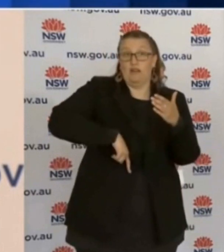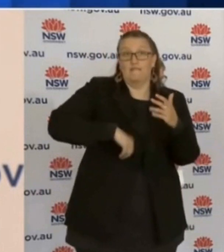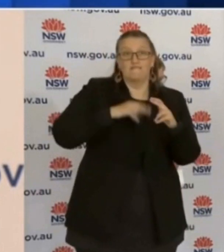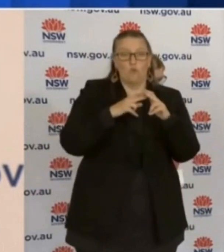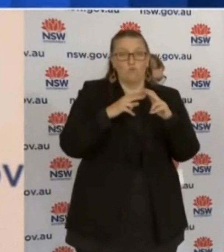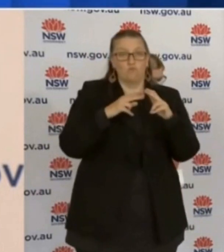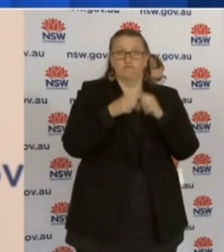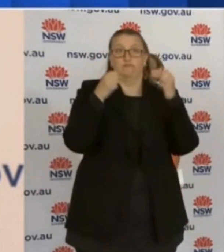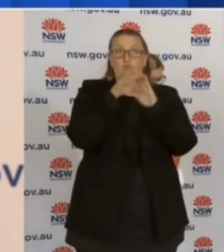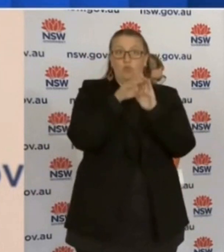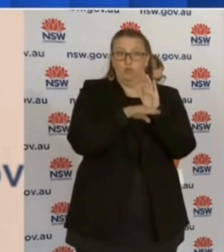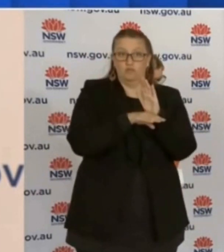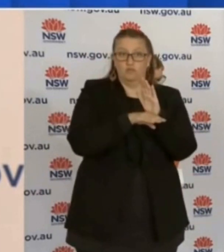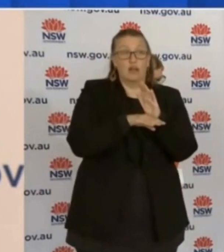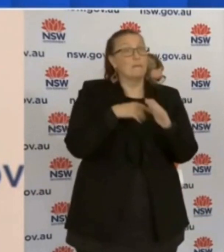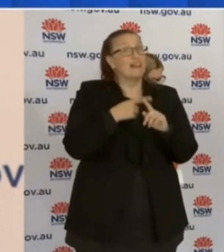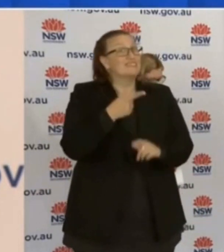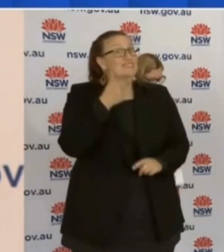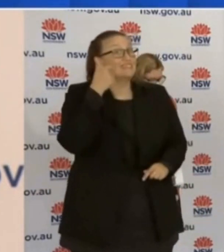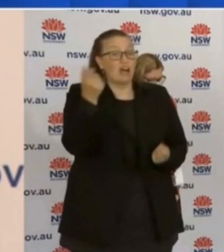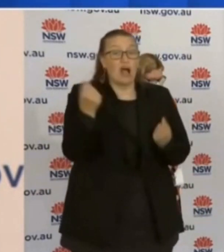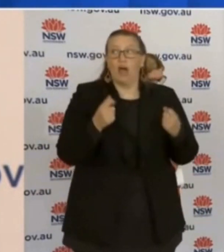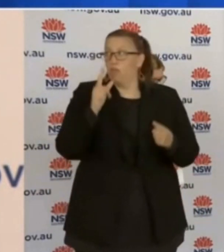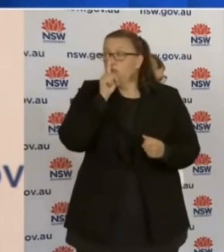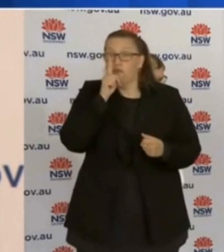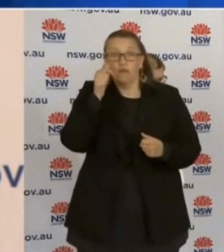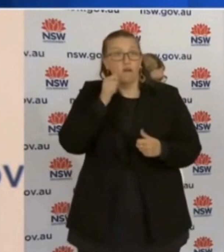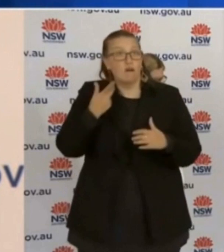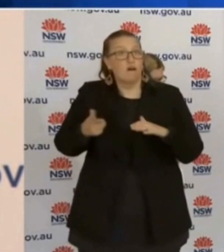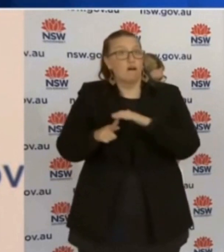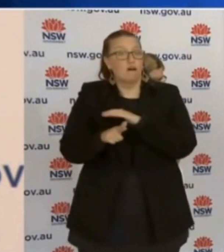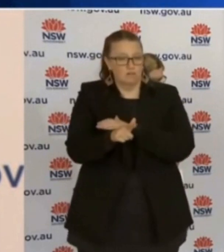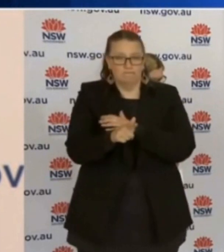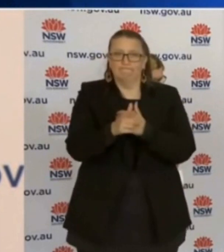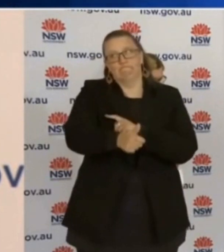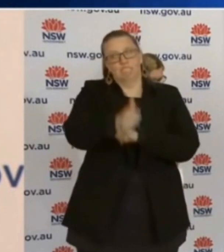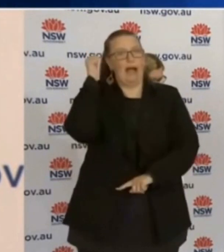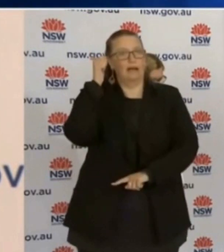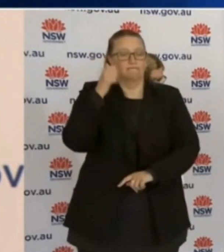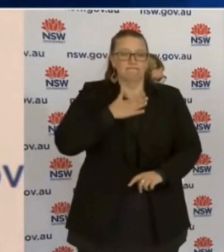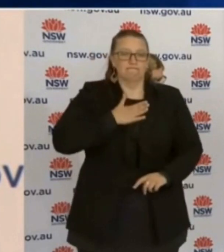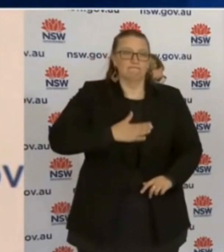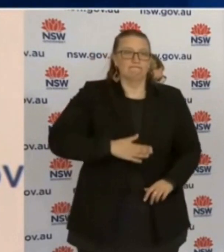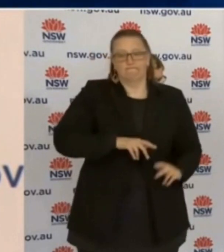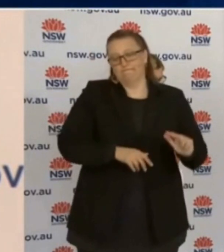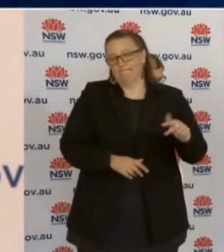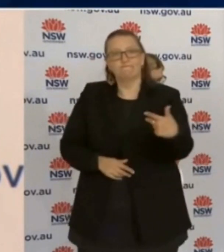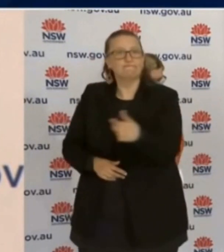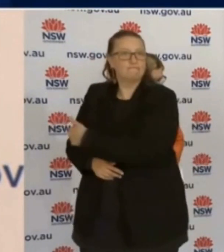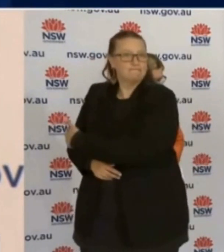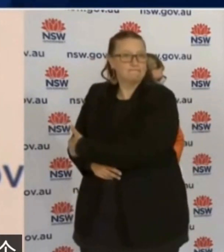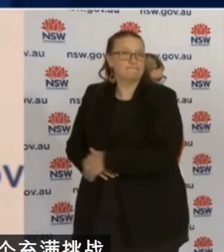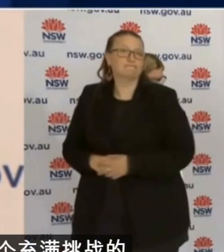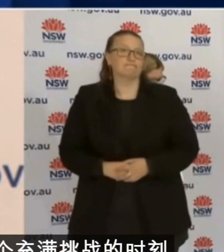7 vehicles were turned around and sent back to locations where they came from because they had no reasonable excuse. It's a